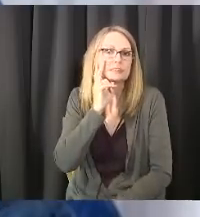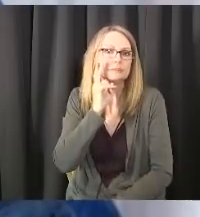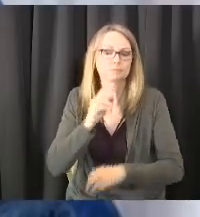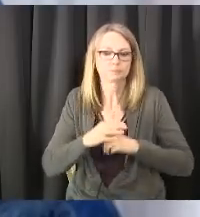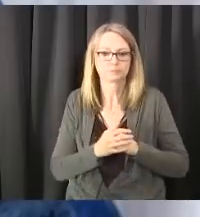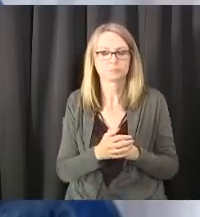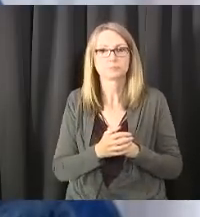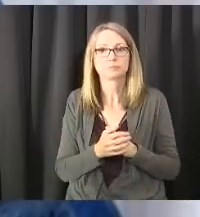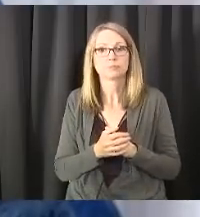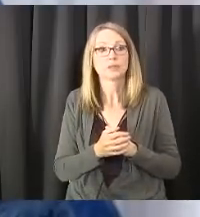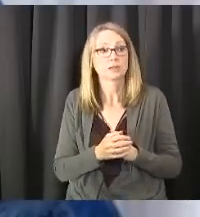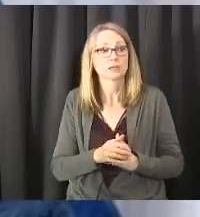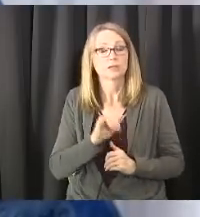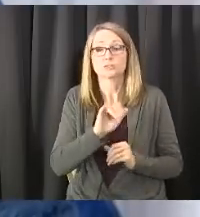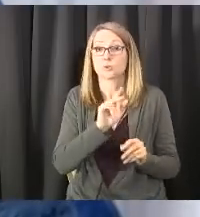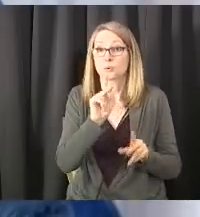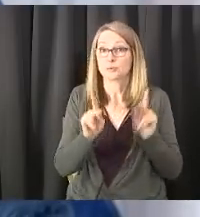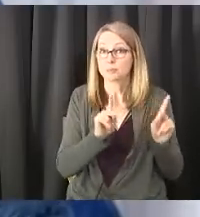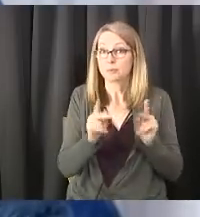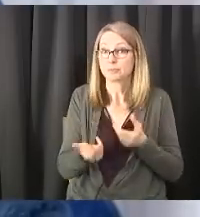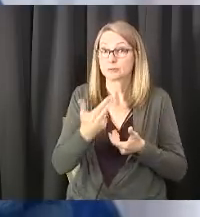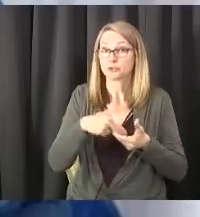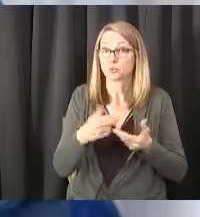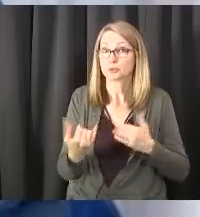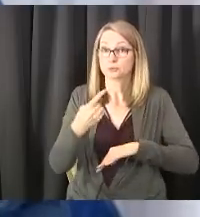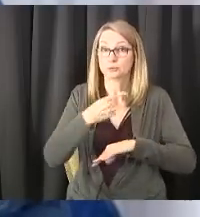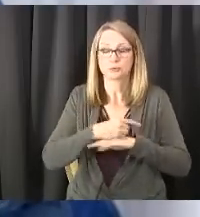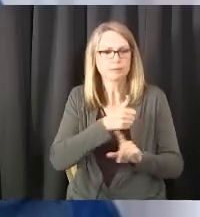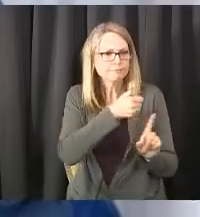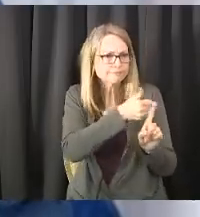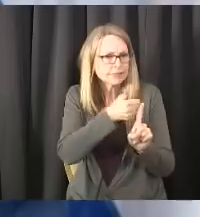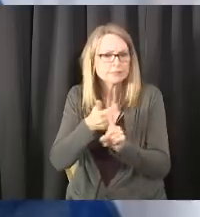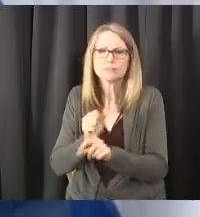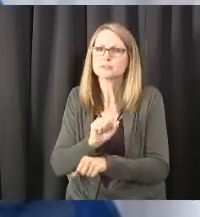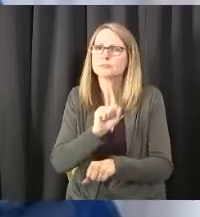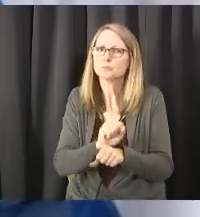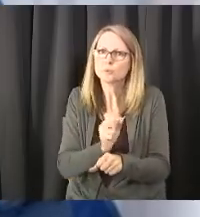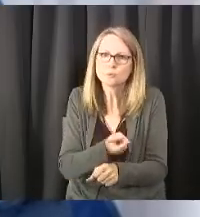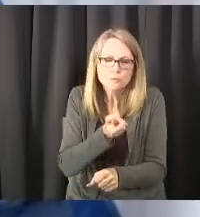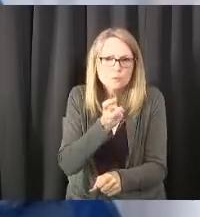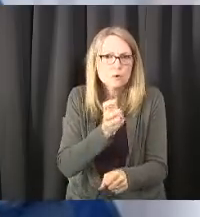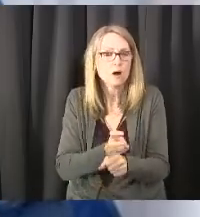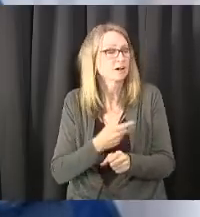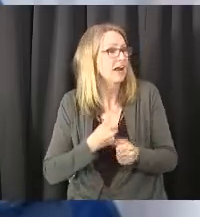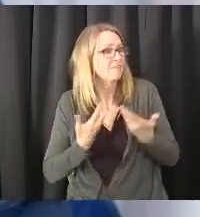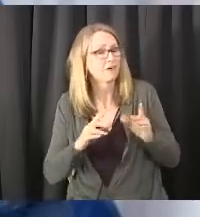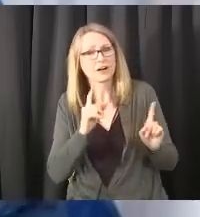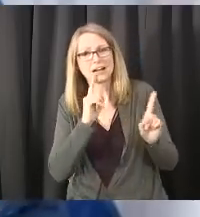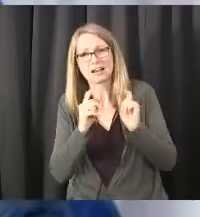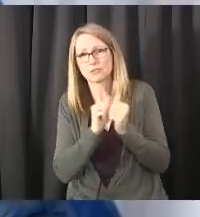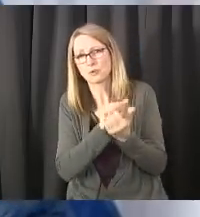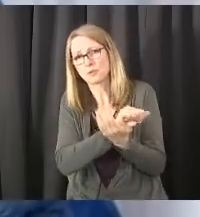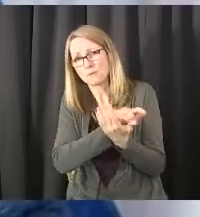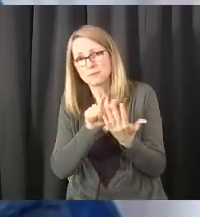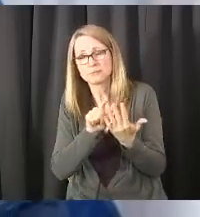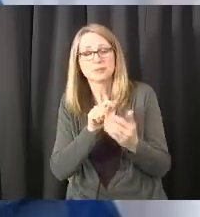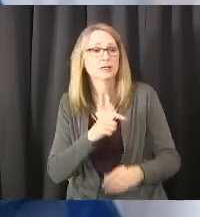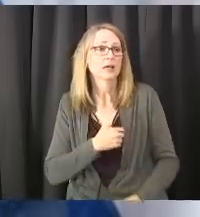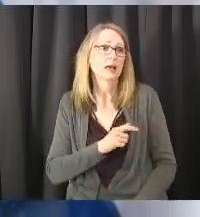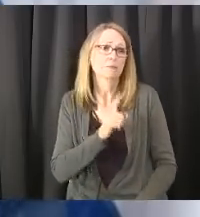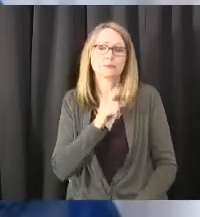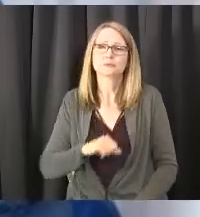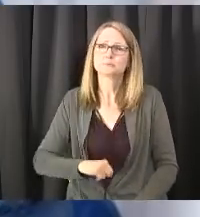hard, really, and I've had conversations with all of them, and I was just so proud to see them step up for Colorado to increase their